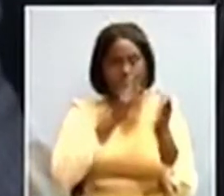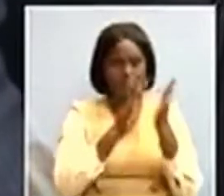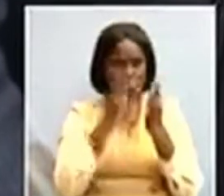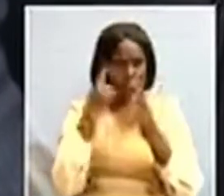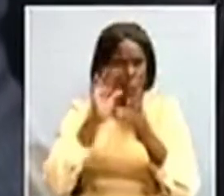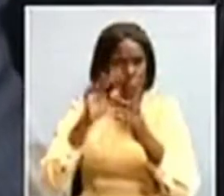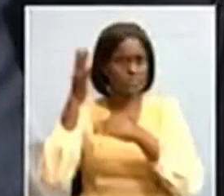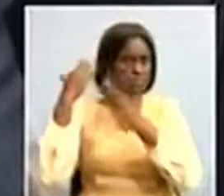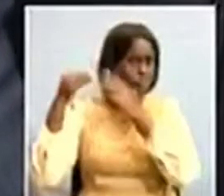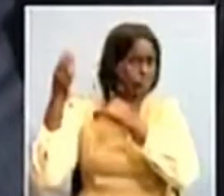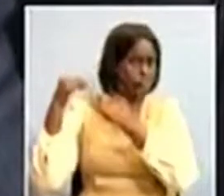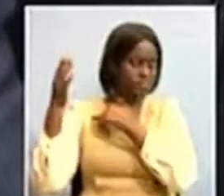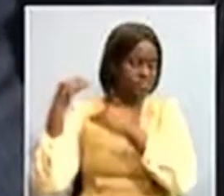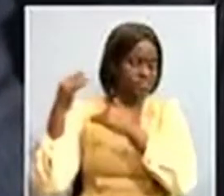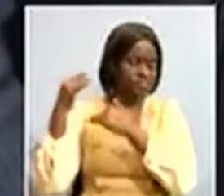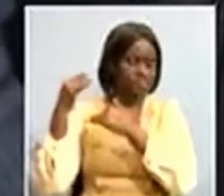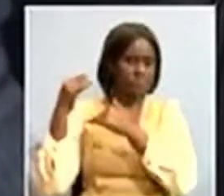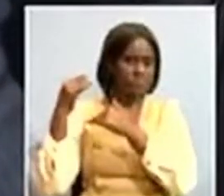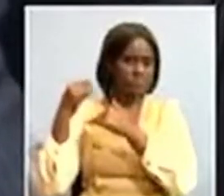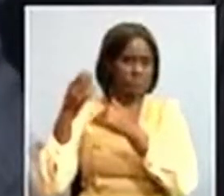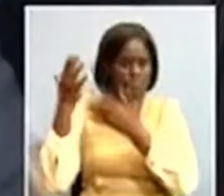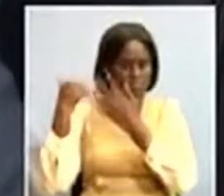the outstanding contributions, and